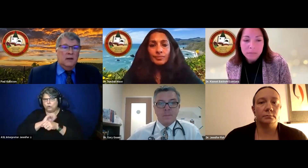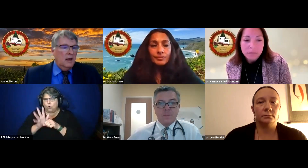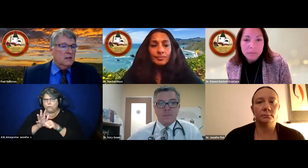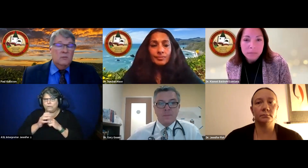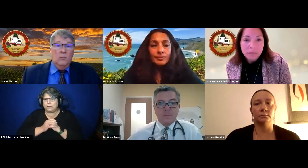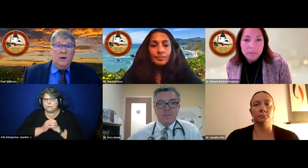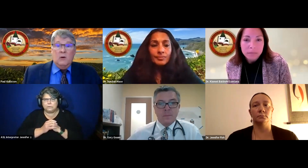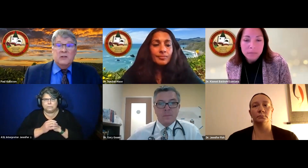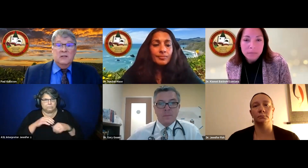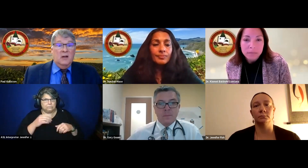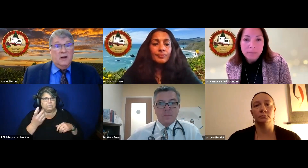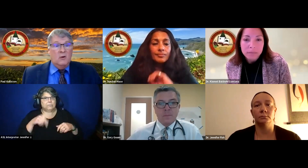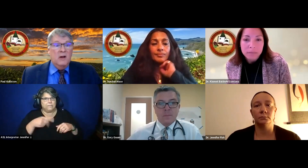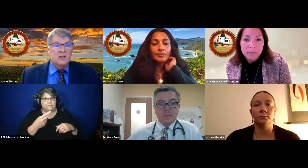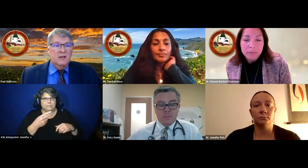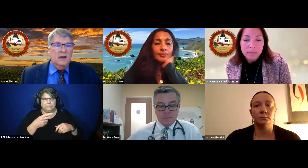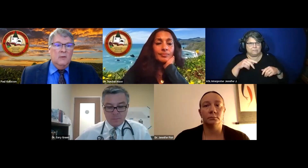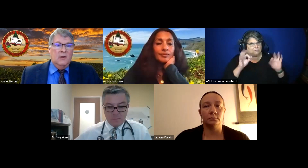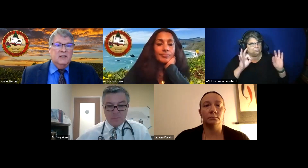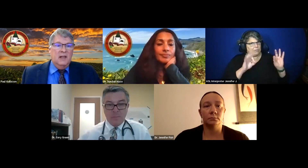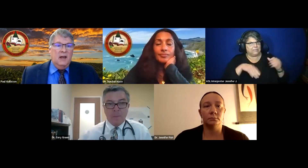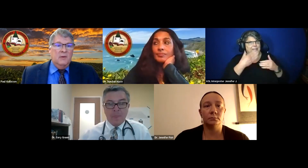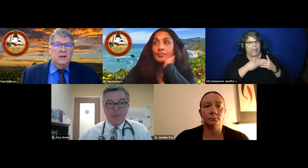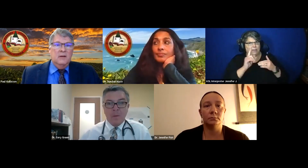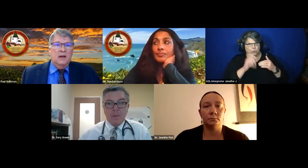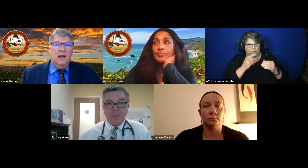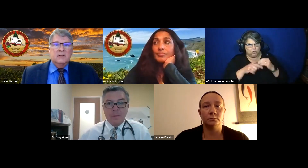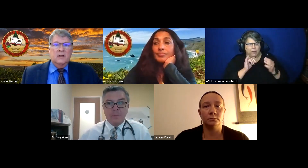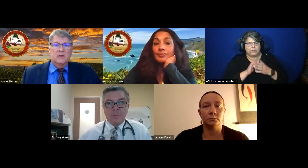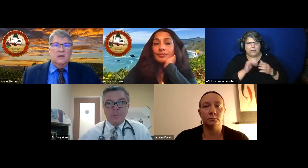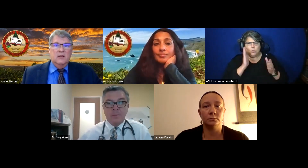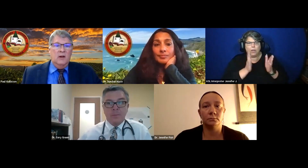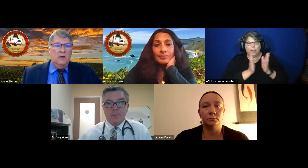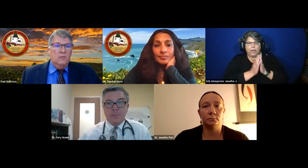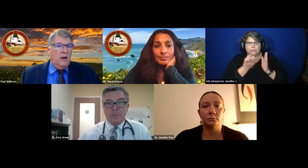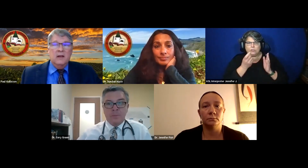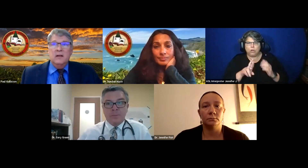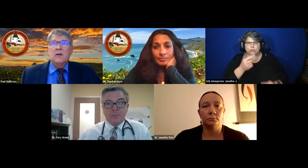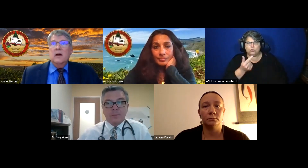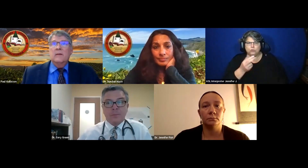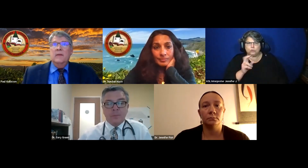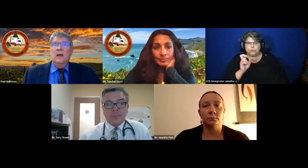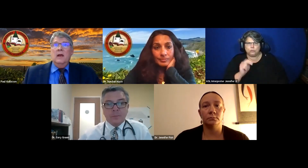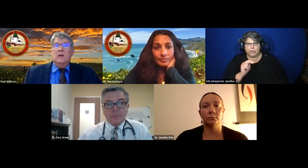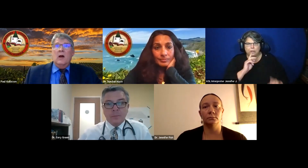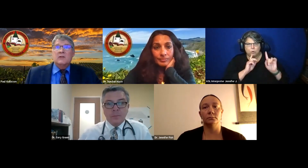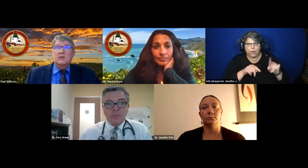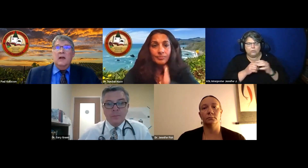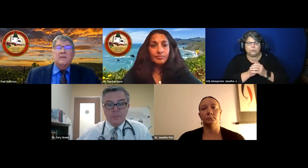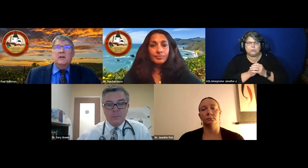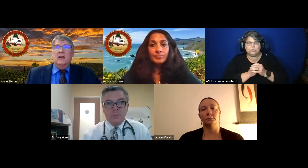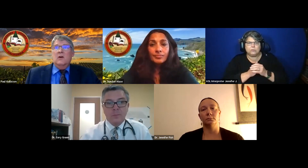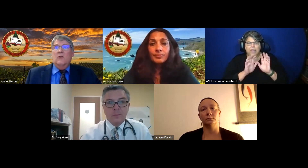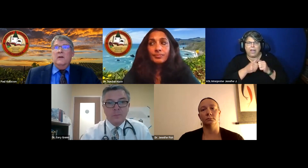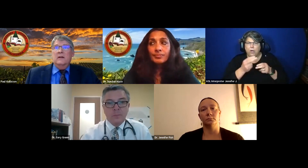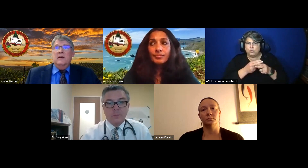Actually, that is one of the questions. Our next question relates to that. I'm going to ask Dr. Green to weigh in here. How soon